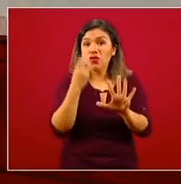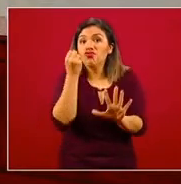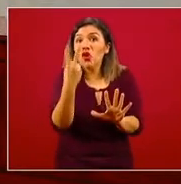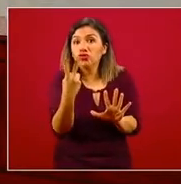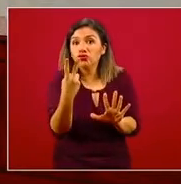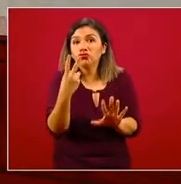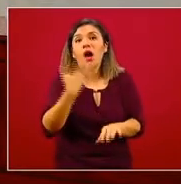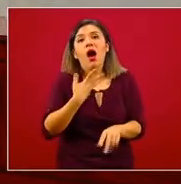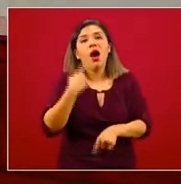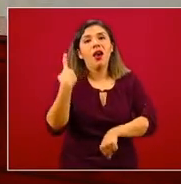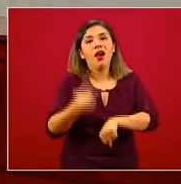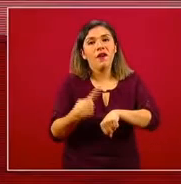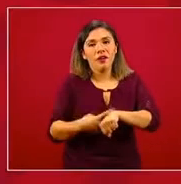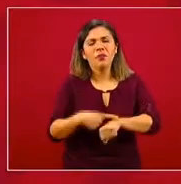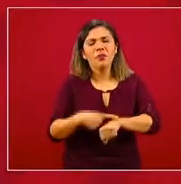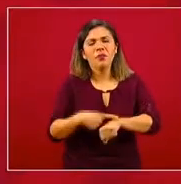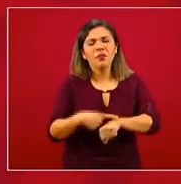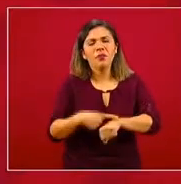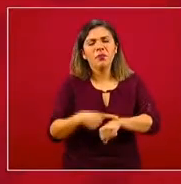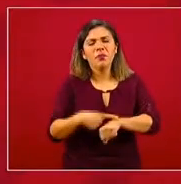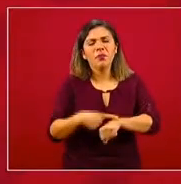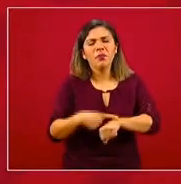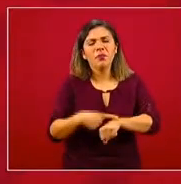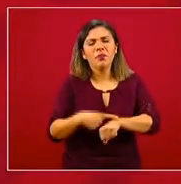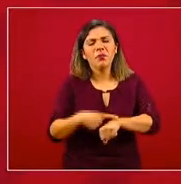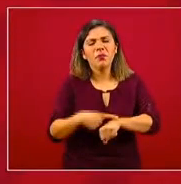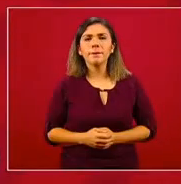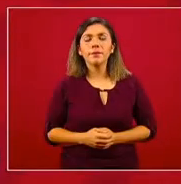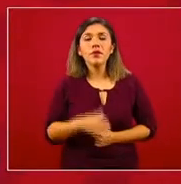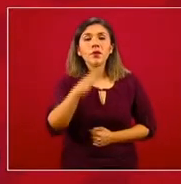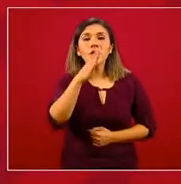enfermas. that Y los it can síntomas cause son to the lungs of disminución de people. la